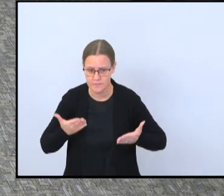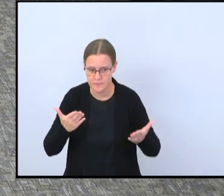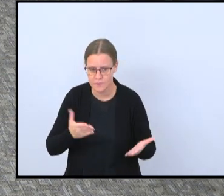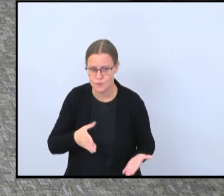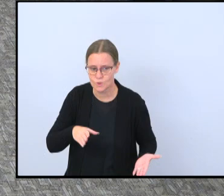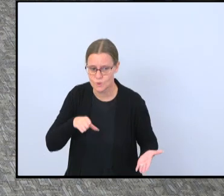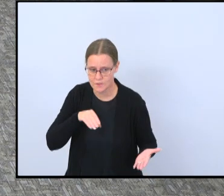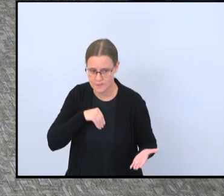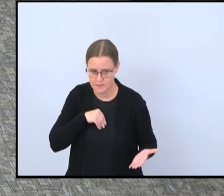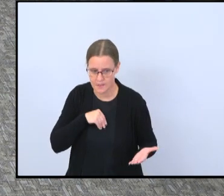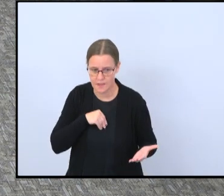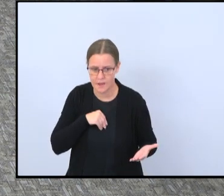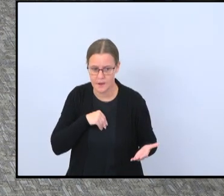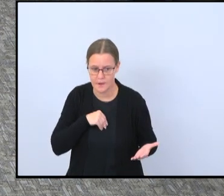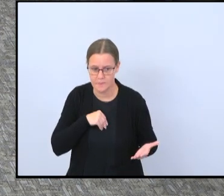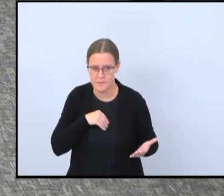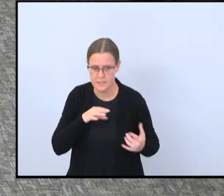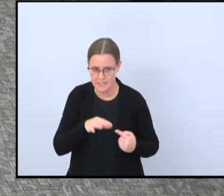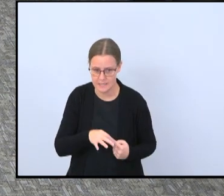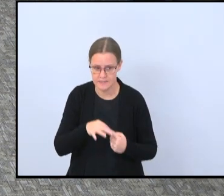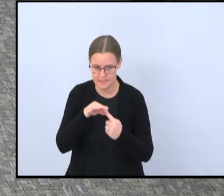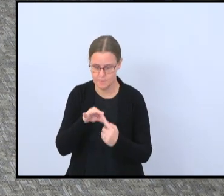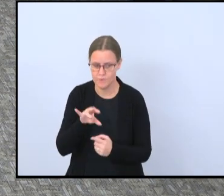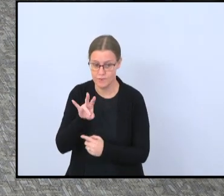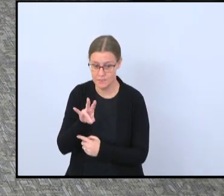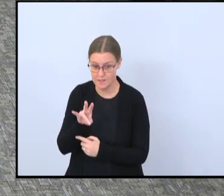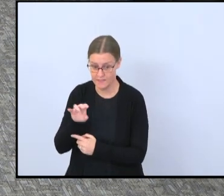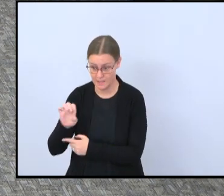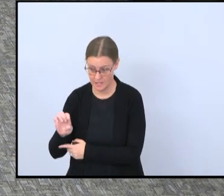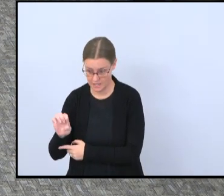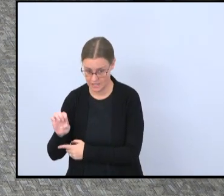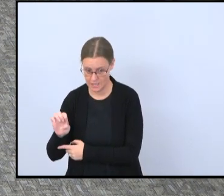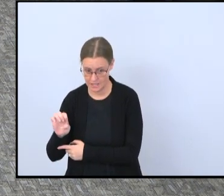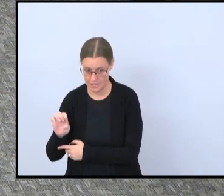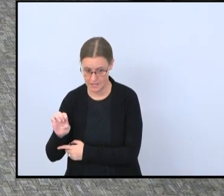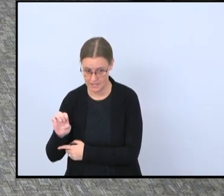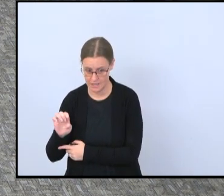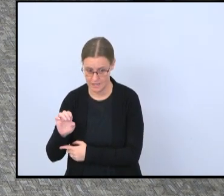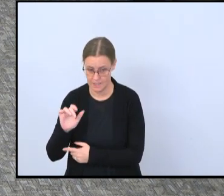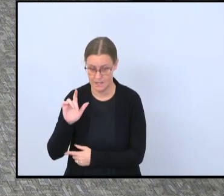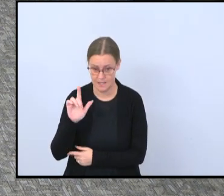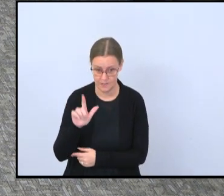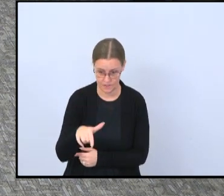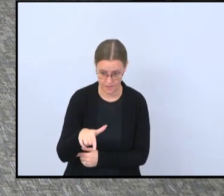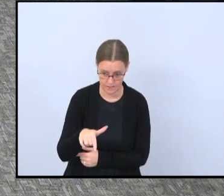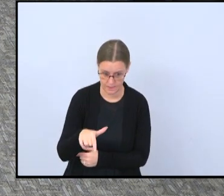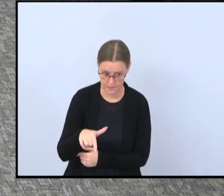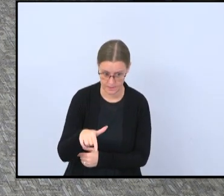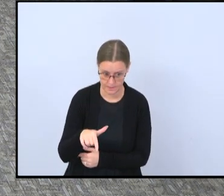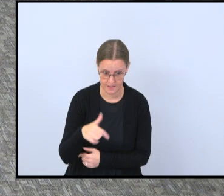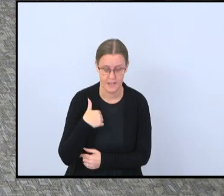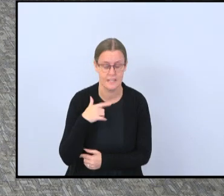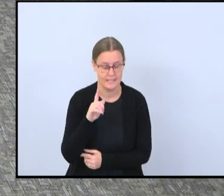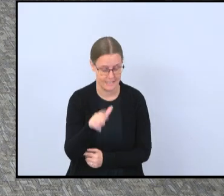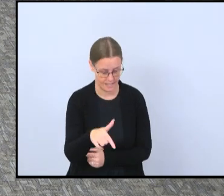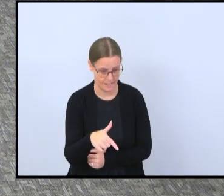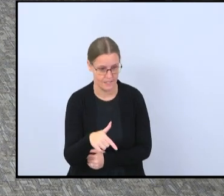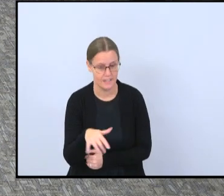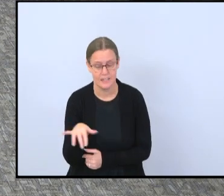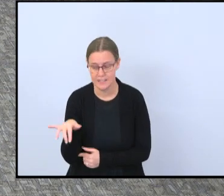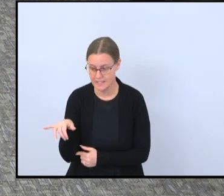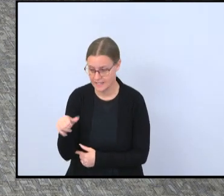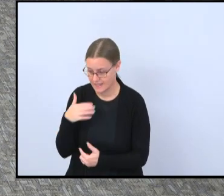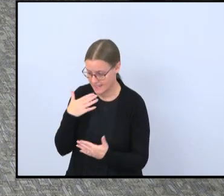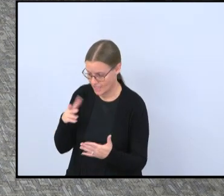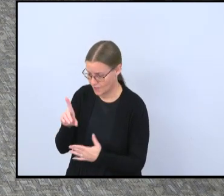agenda as presented, except for 7E. Do I have a motion? So moved. Thank you, Mr. Grant. Do I have a second? Second. Thank you,